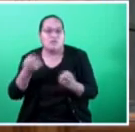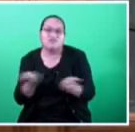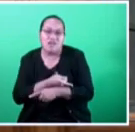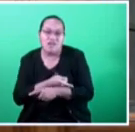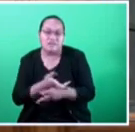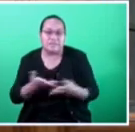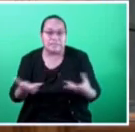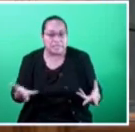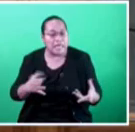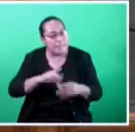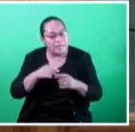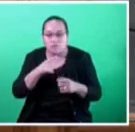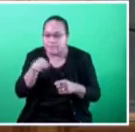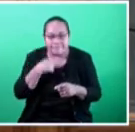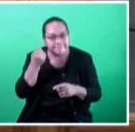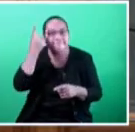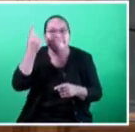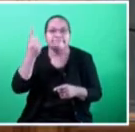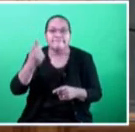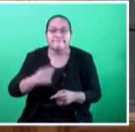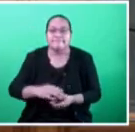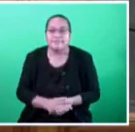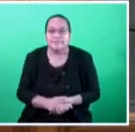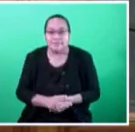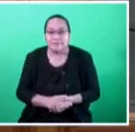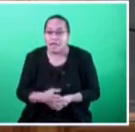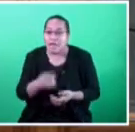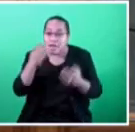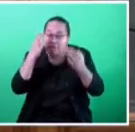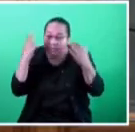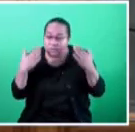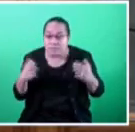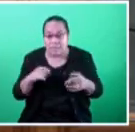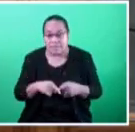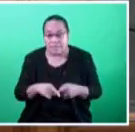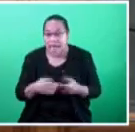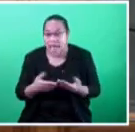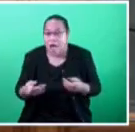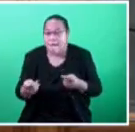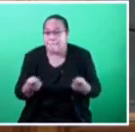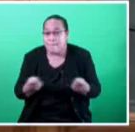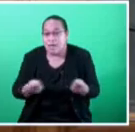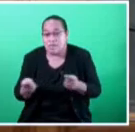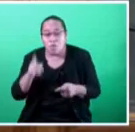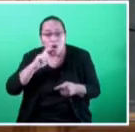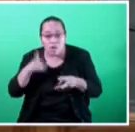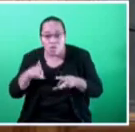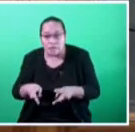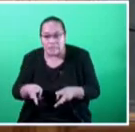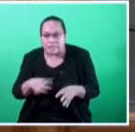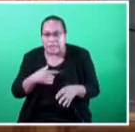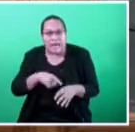something that we need to recognize. Honourable Speaker, as such, managing waterways in such an